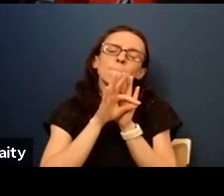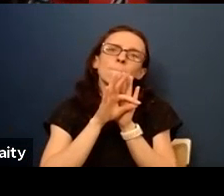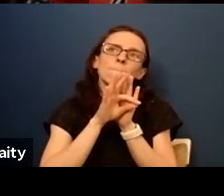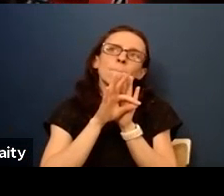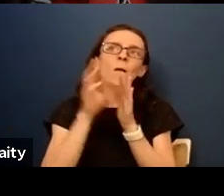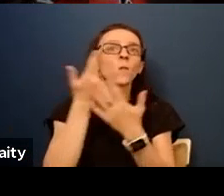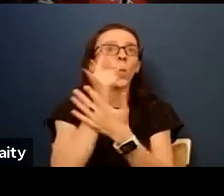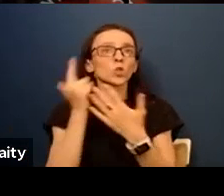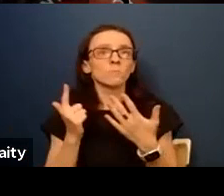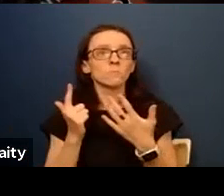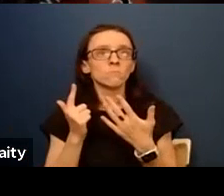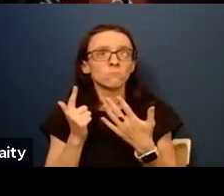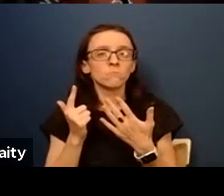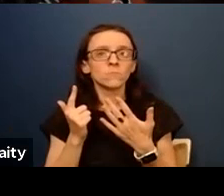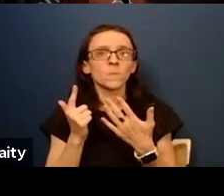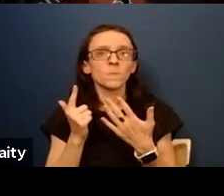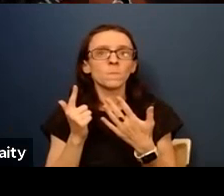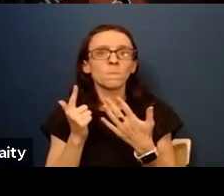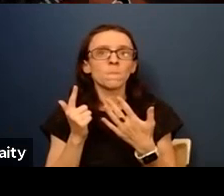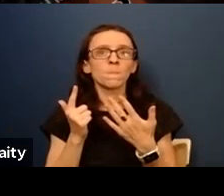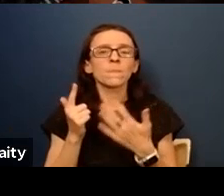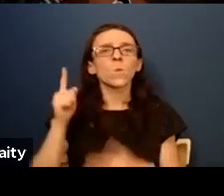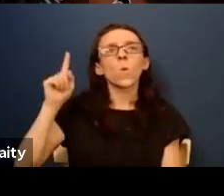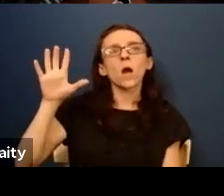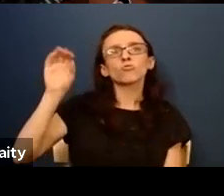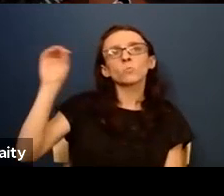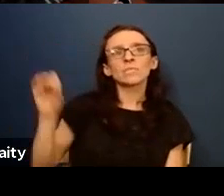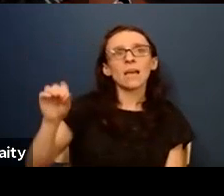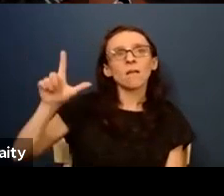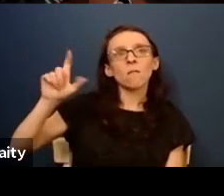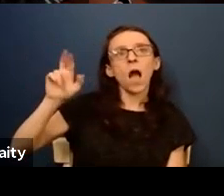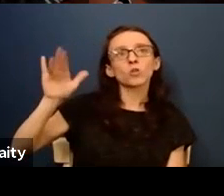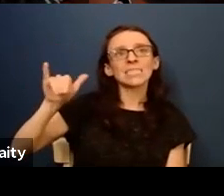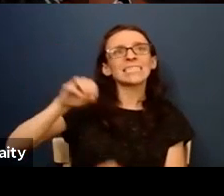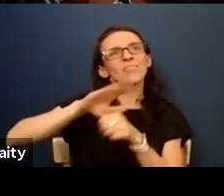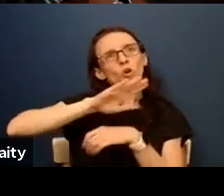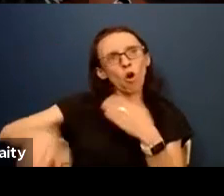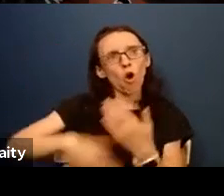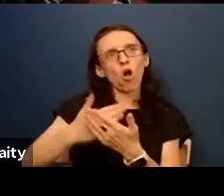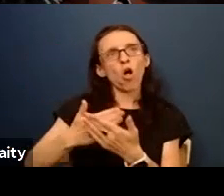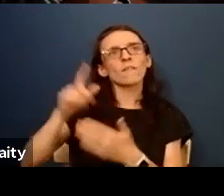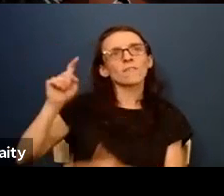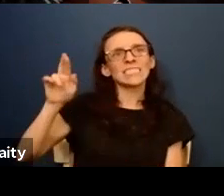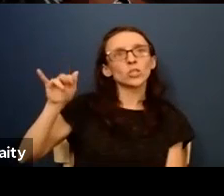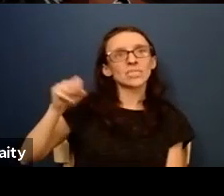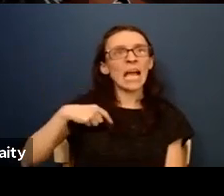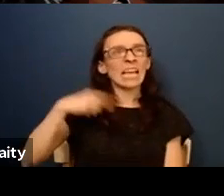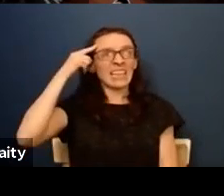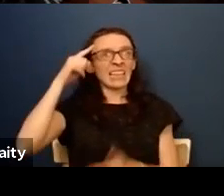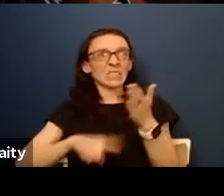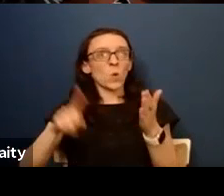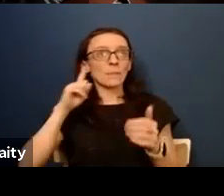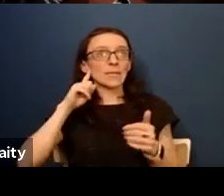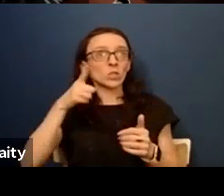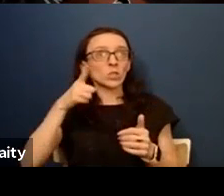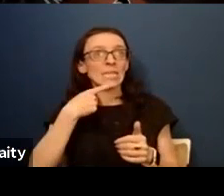order is by 100% lottery in all of the tiers. I think that's what I hear you saying.